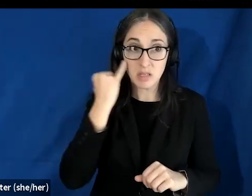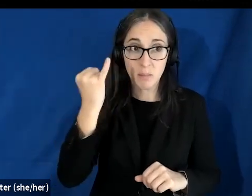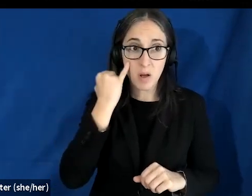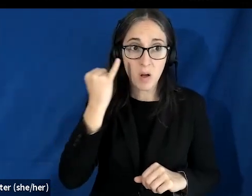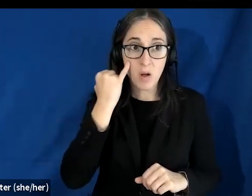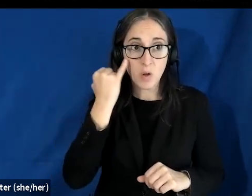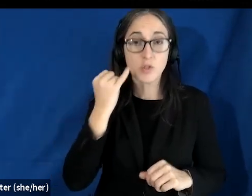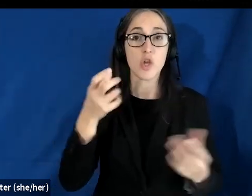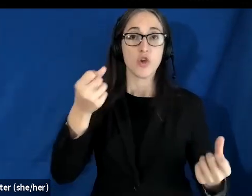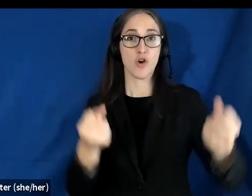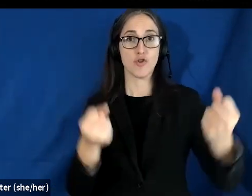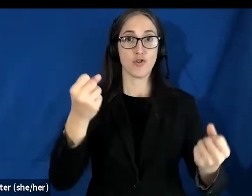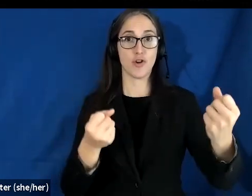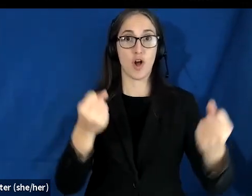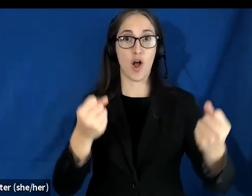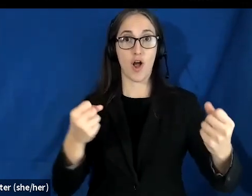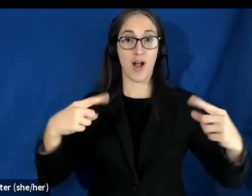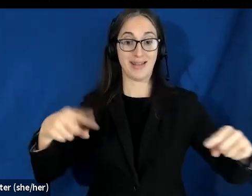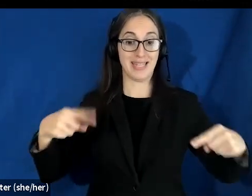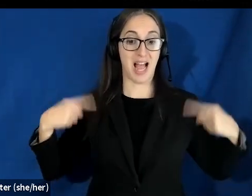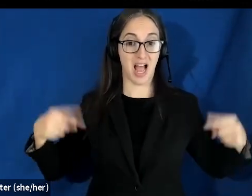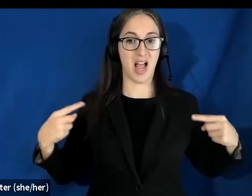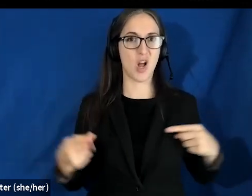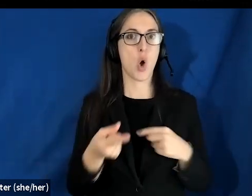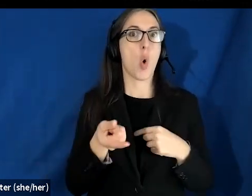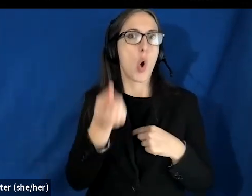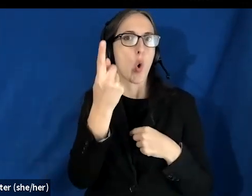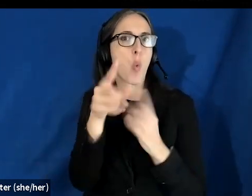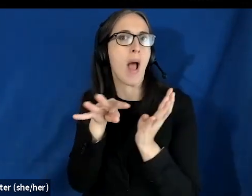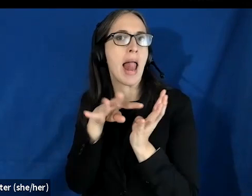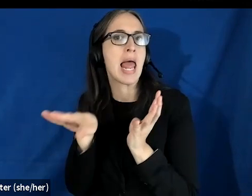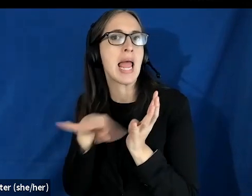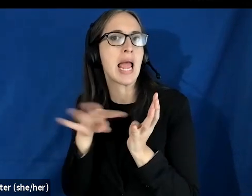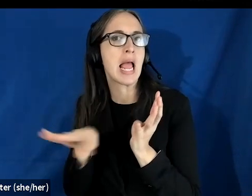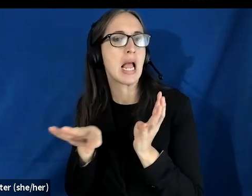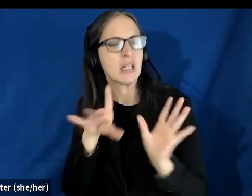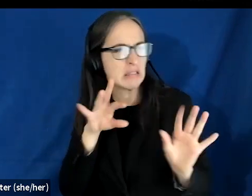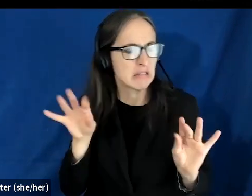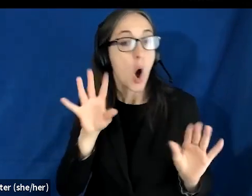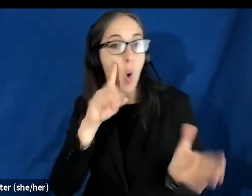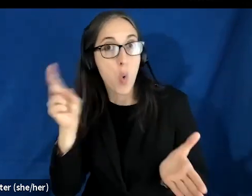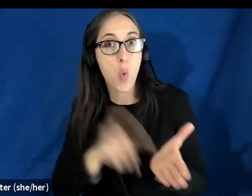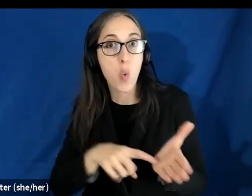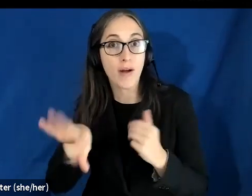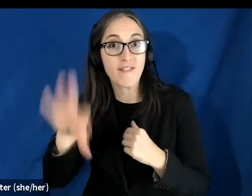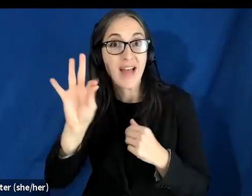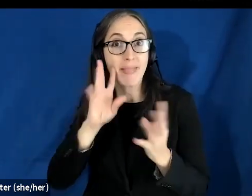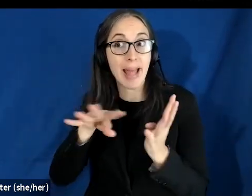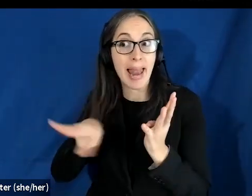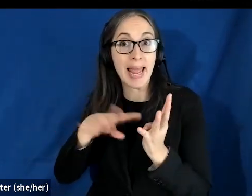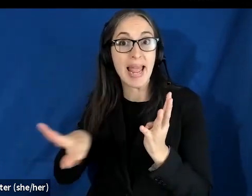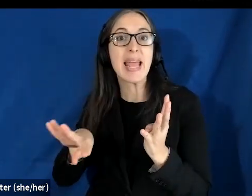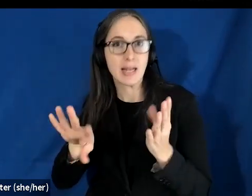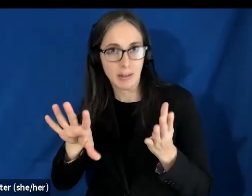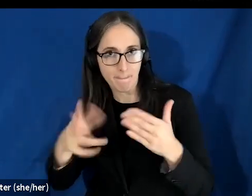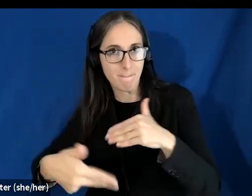has one leak and you find that one leak, you can patch it up and, you can retain the air in it. But